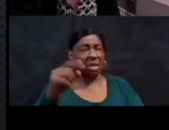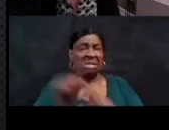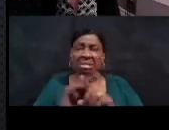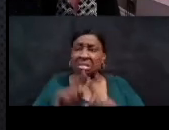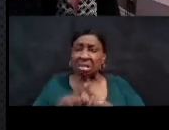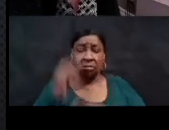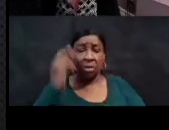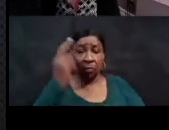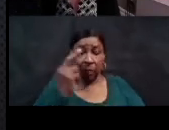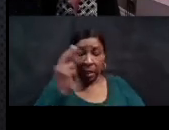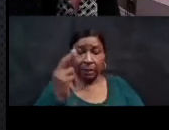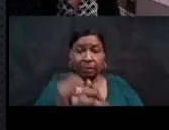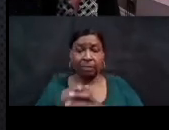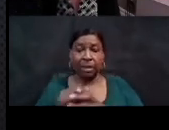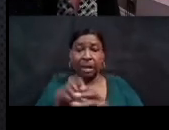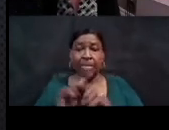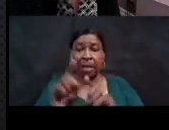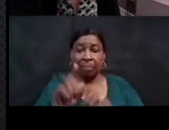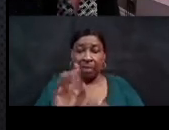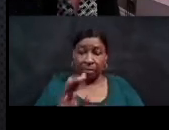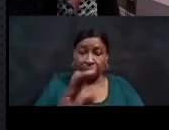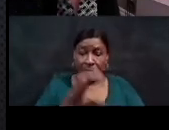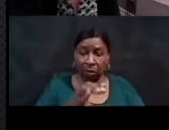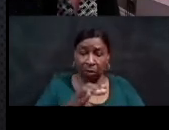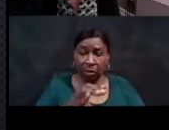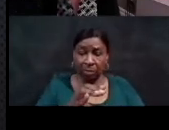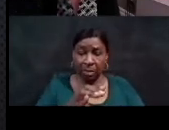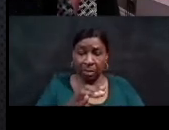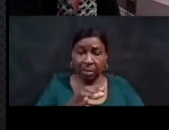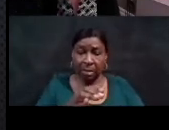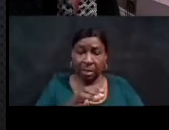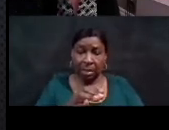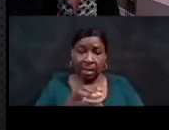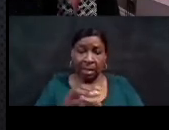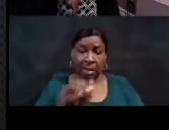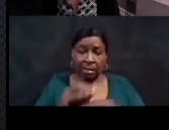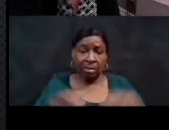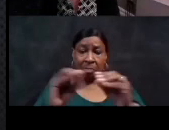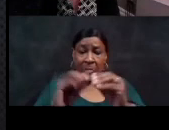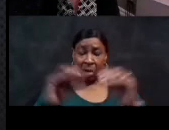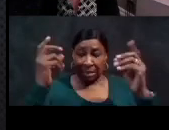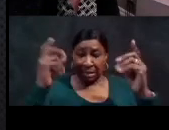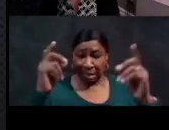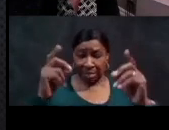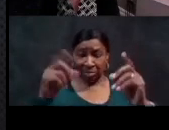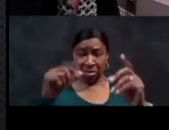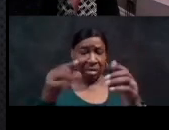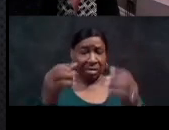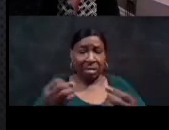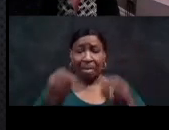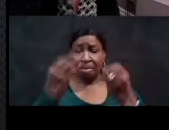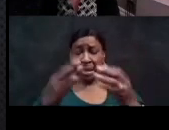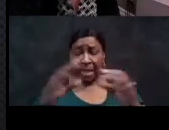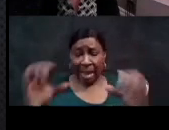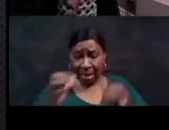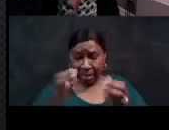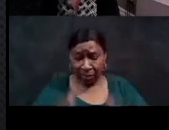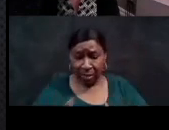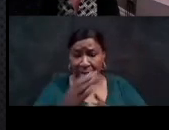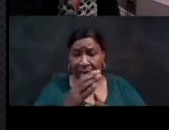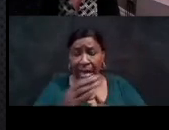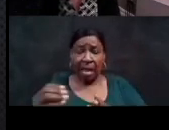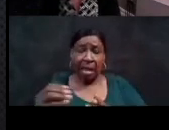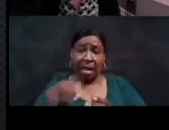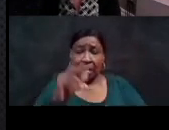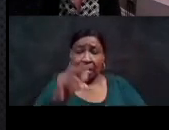reasons, but the enforcement renders them more precarious. And so there are so many activists and scholars around the